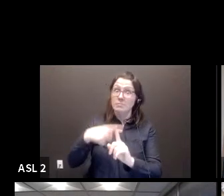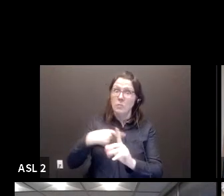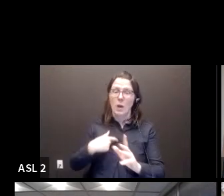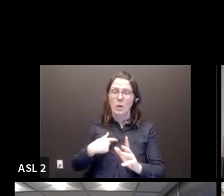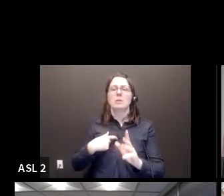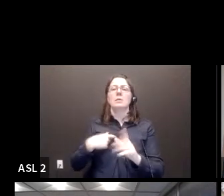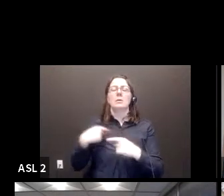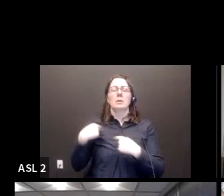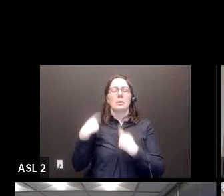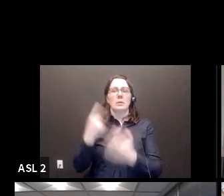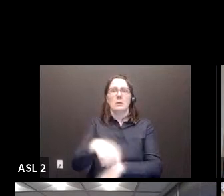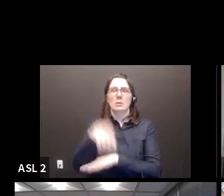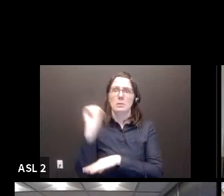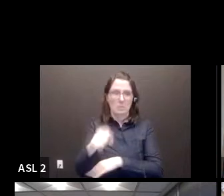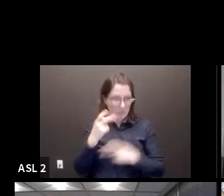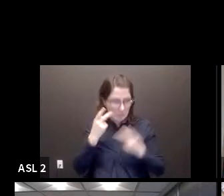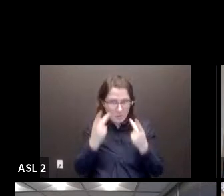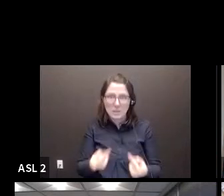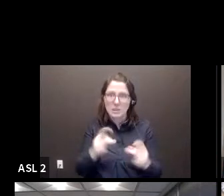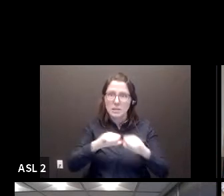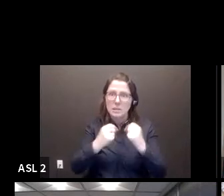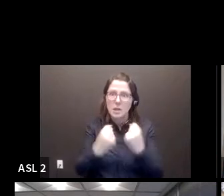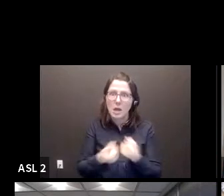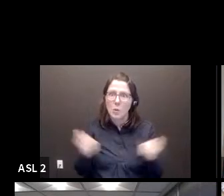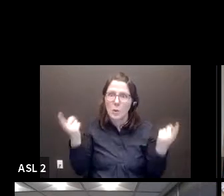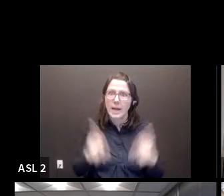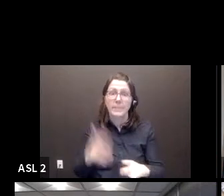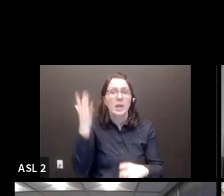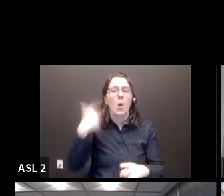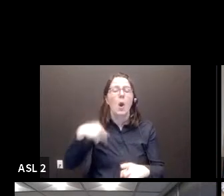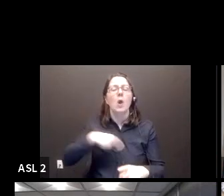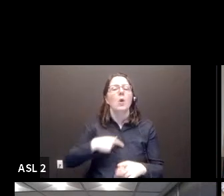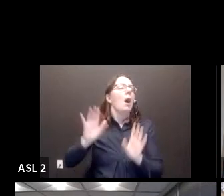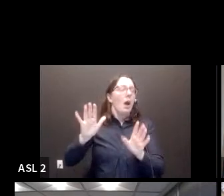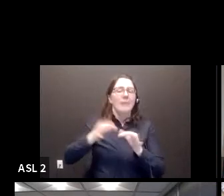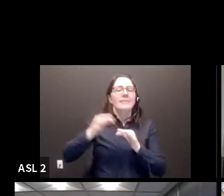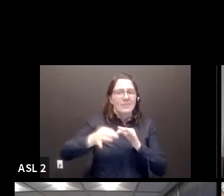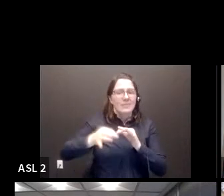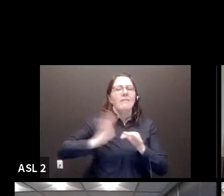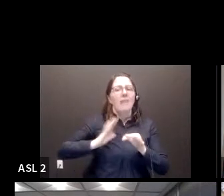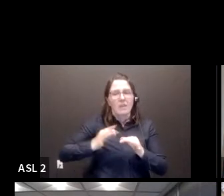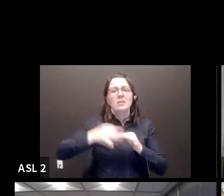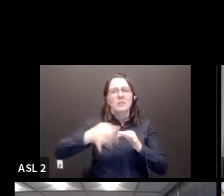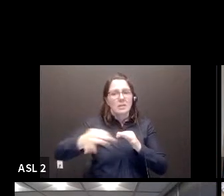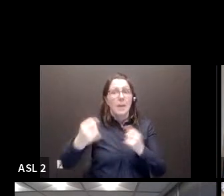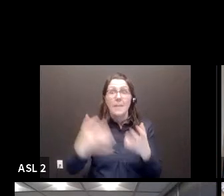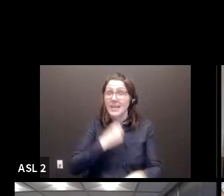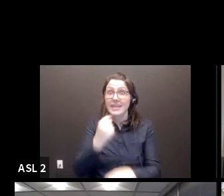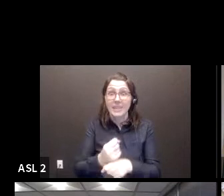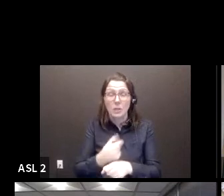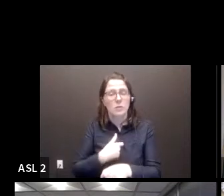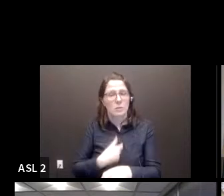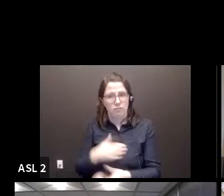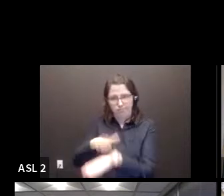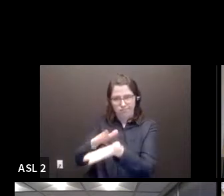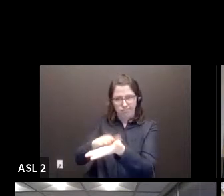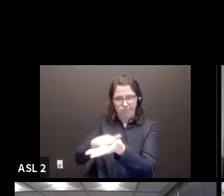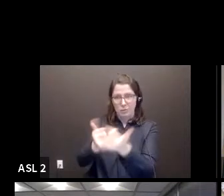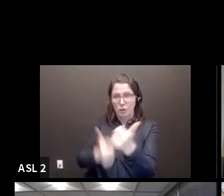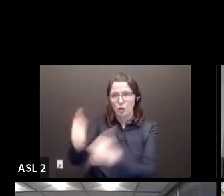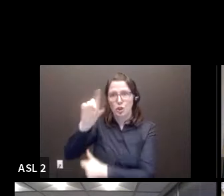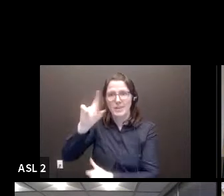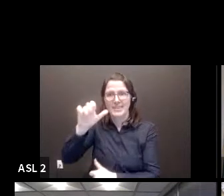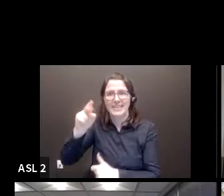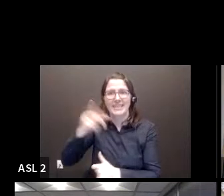too long at the expense of the community so you know i really appreciate the board who's attempted to step up chair dean's you know for actually doing your job on this budget review